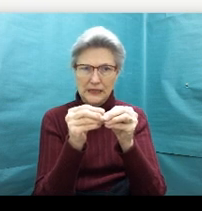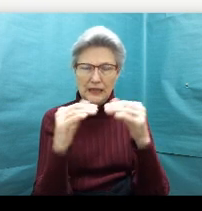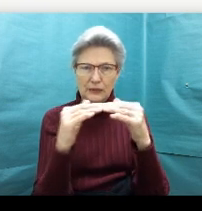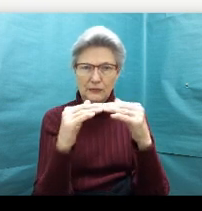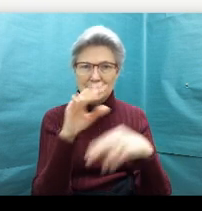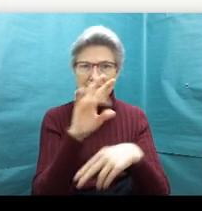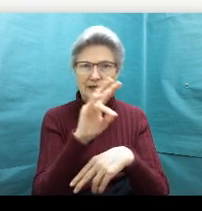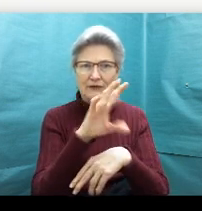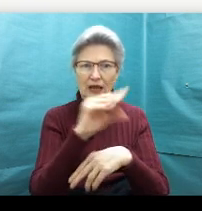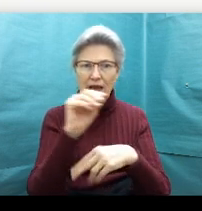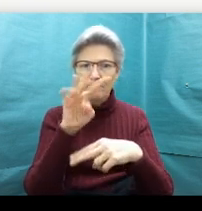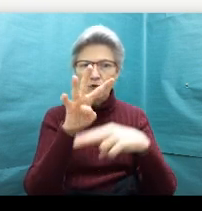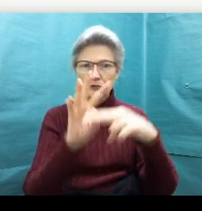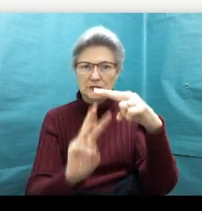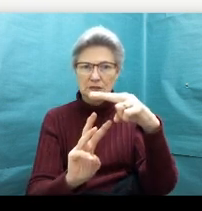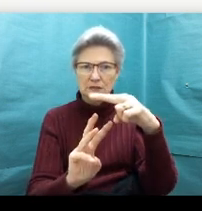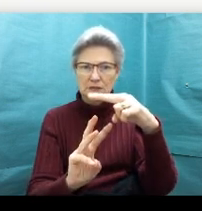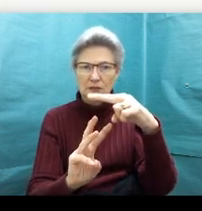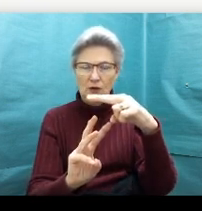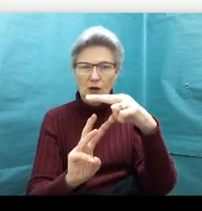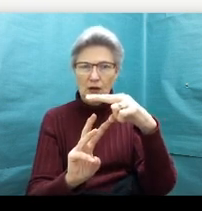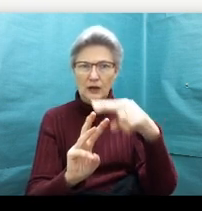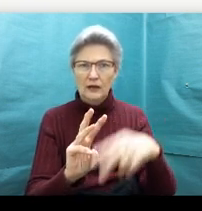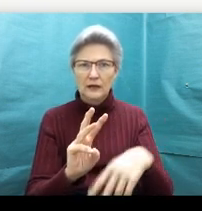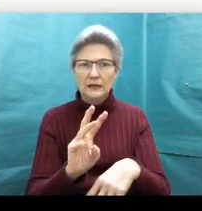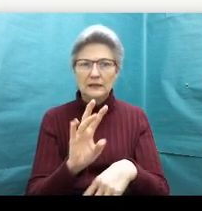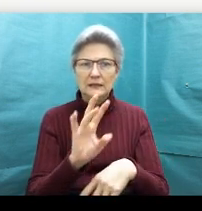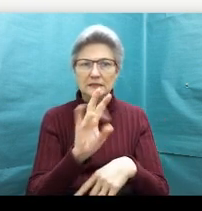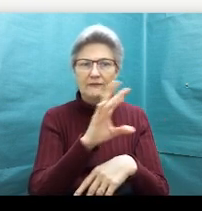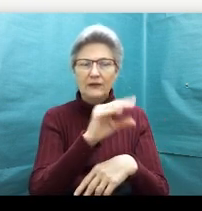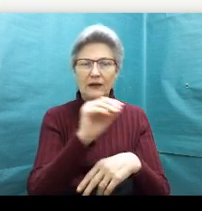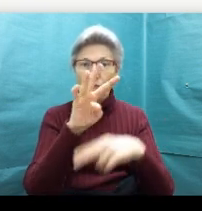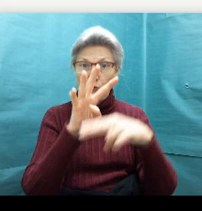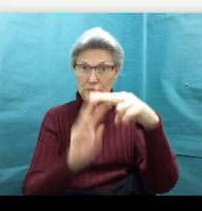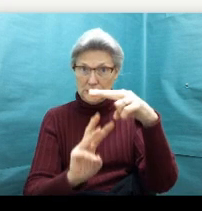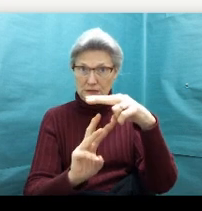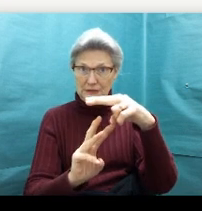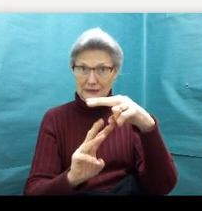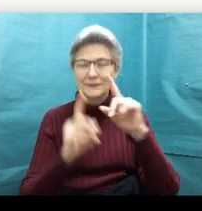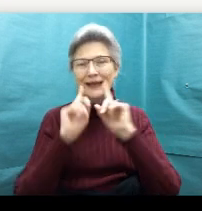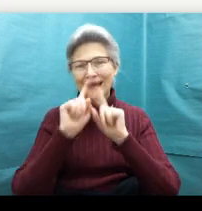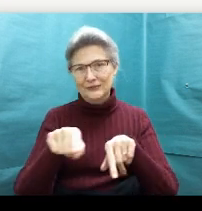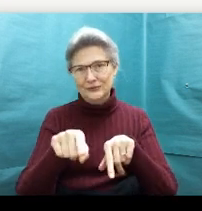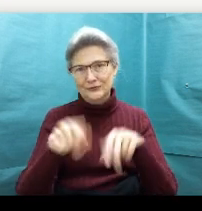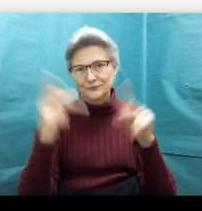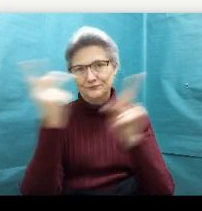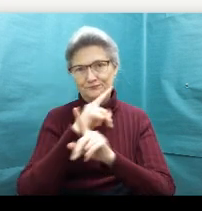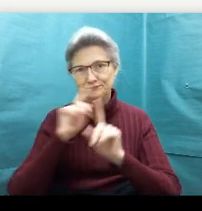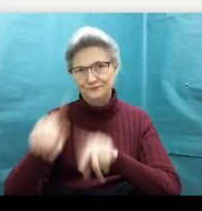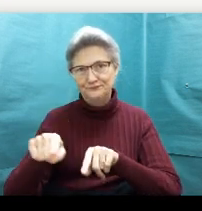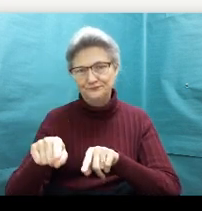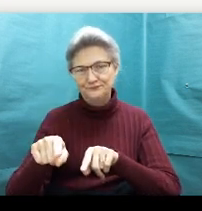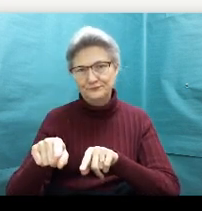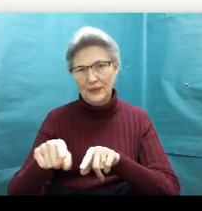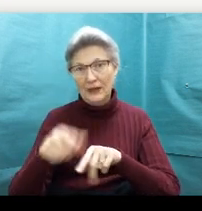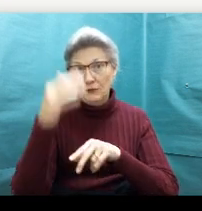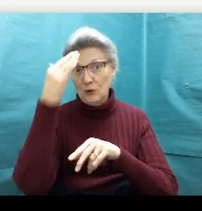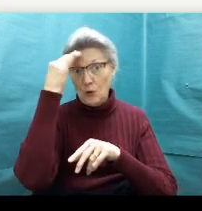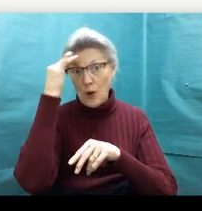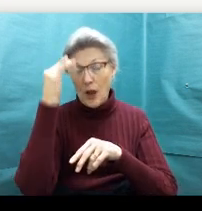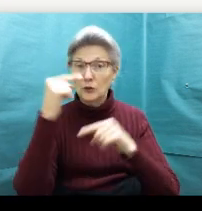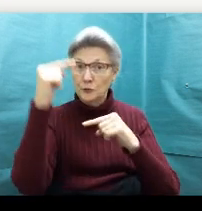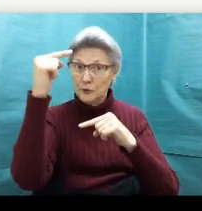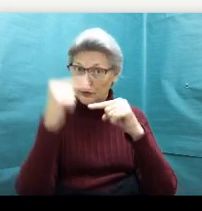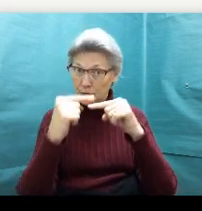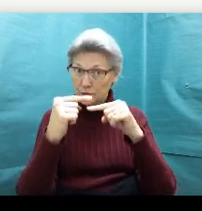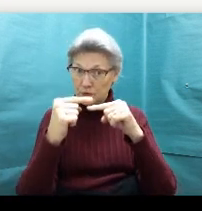my 4/6. So 7 and 4/6 is my final product. And again, if you're familiar with writing a fraction